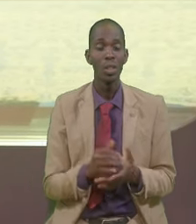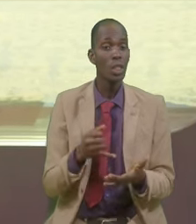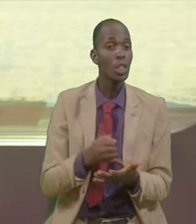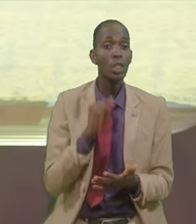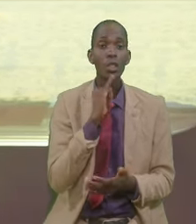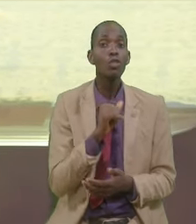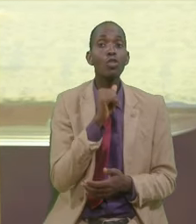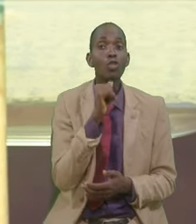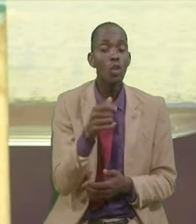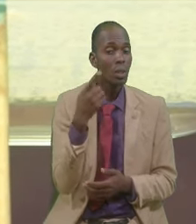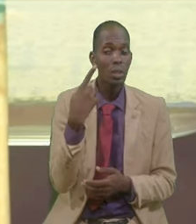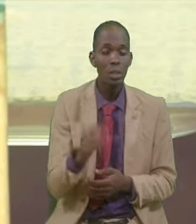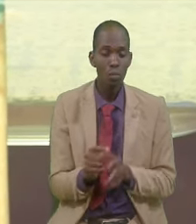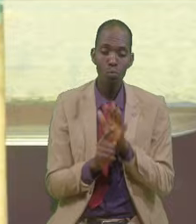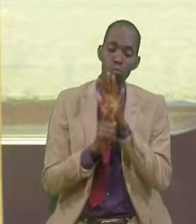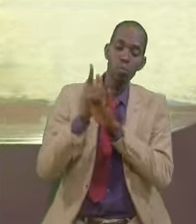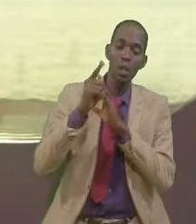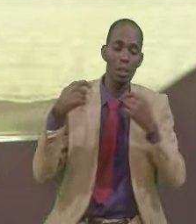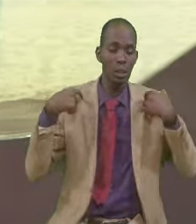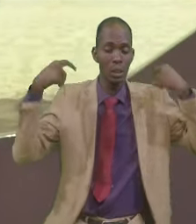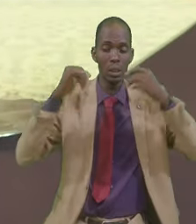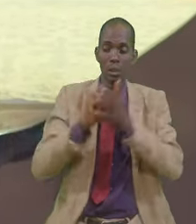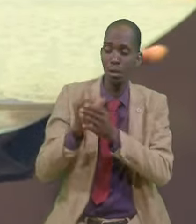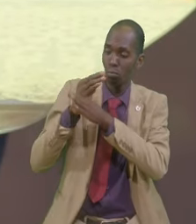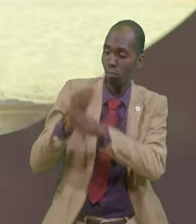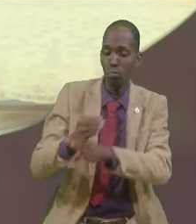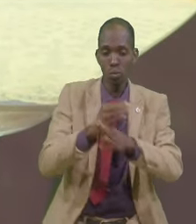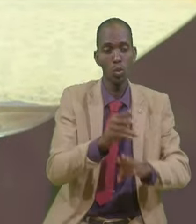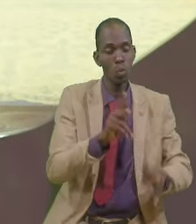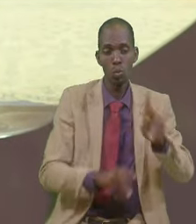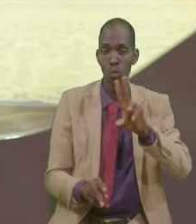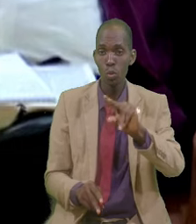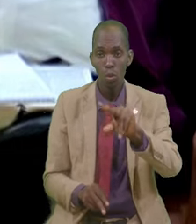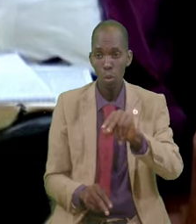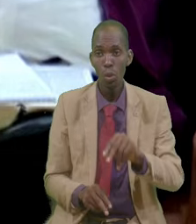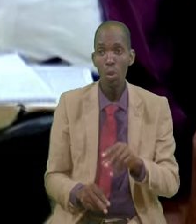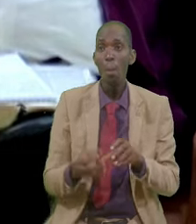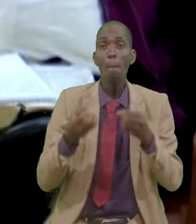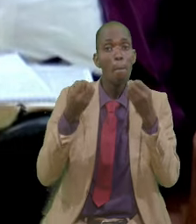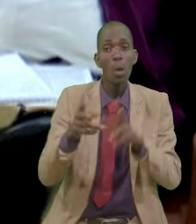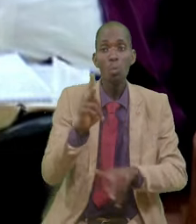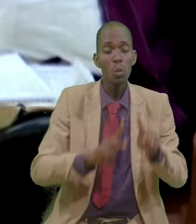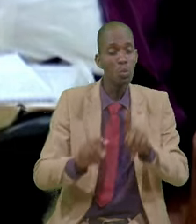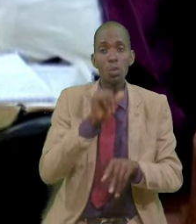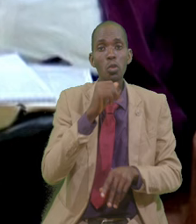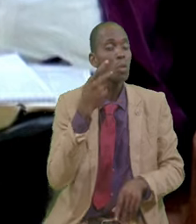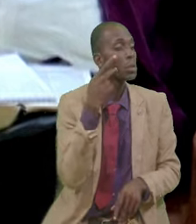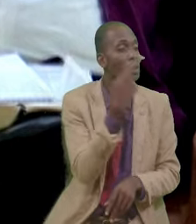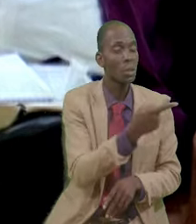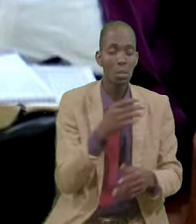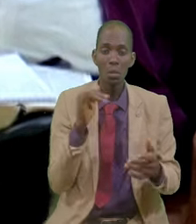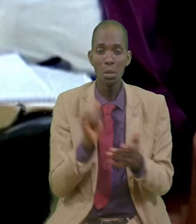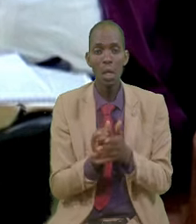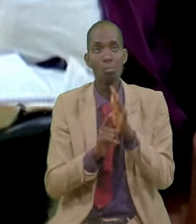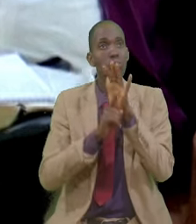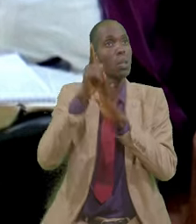giants that hindered them. The majority of the children of Israel did not even see the giants. Only these spies